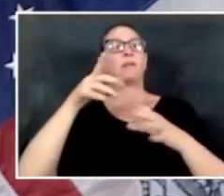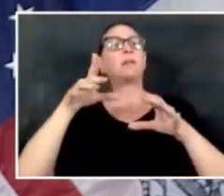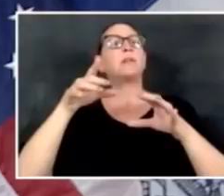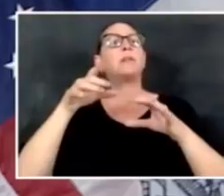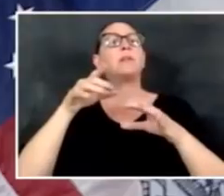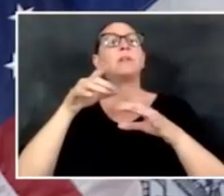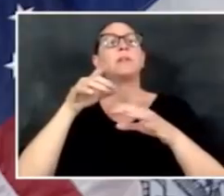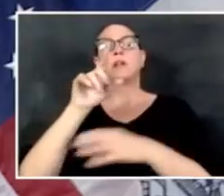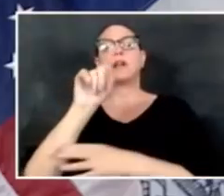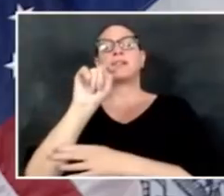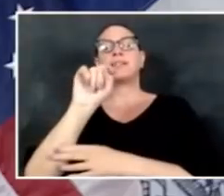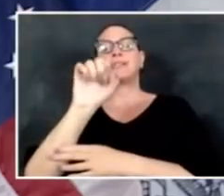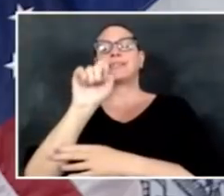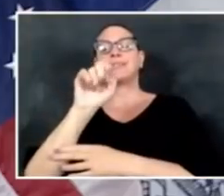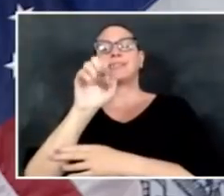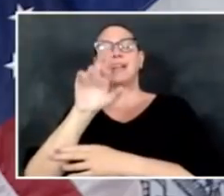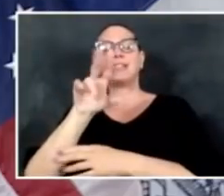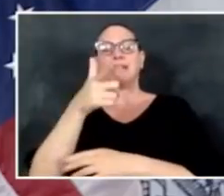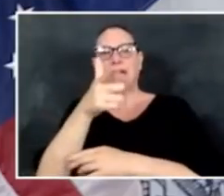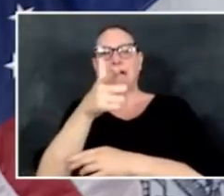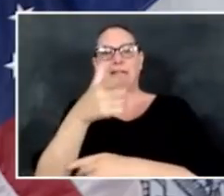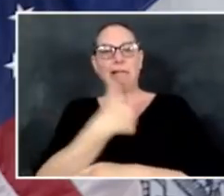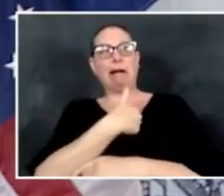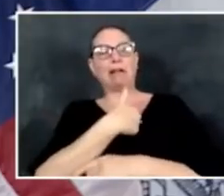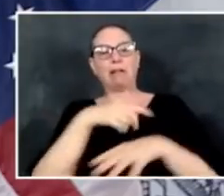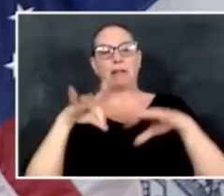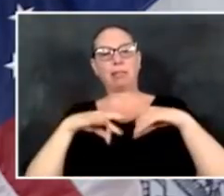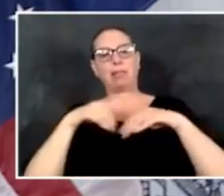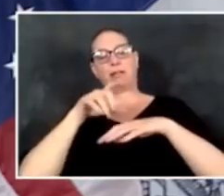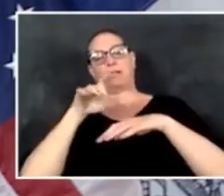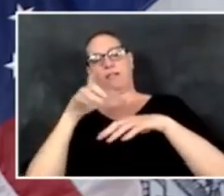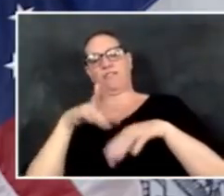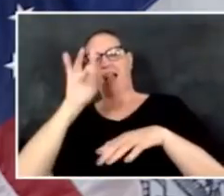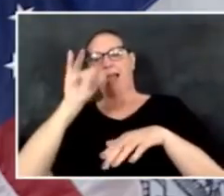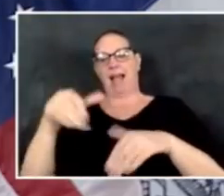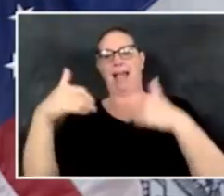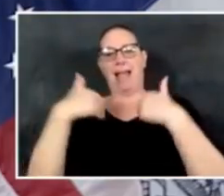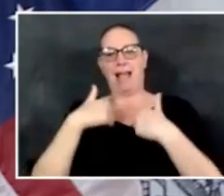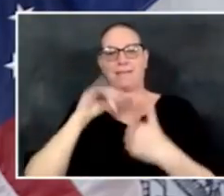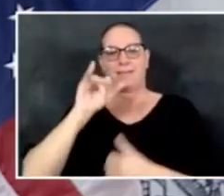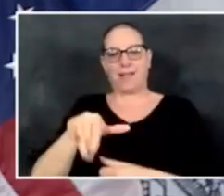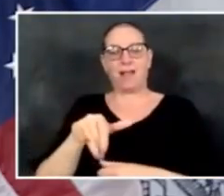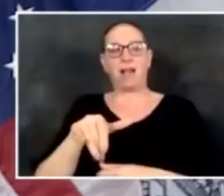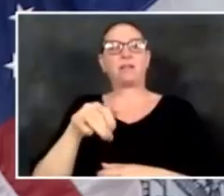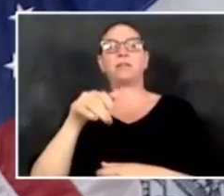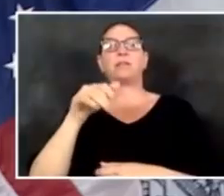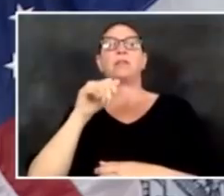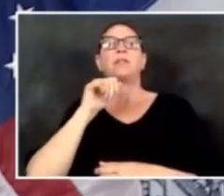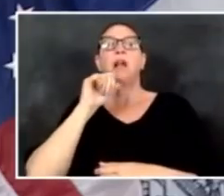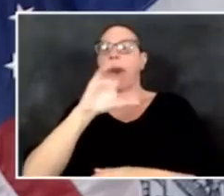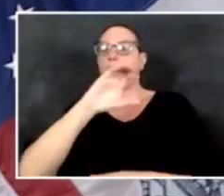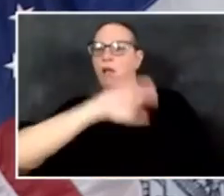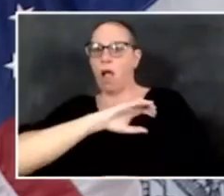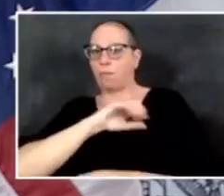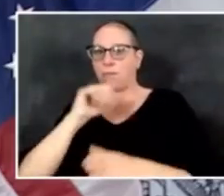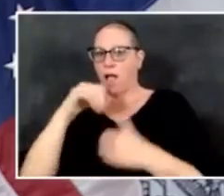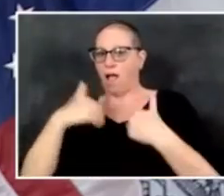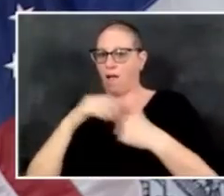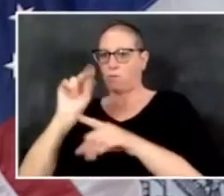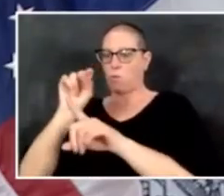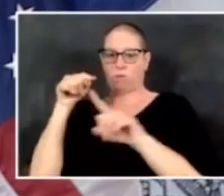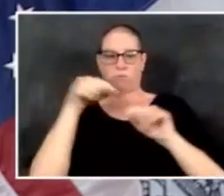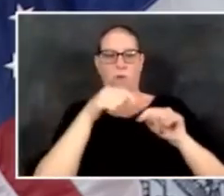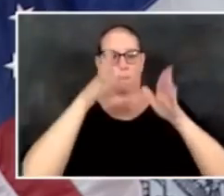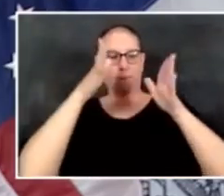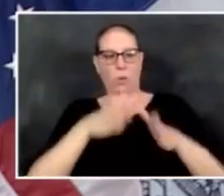to $3,000 in U.S. currency. So exactly what was going on there is still somewhat